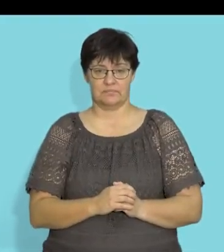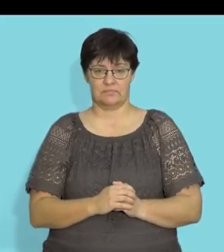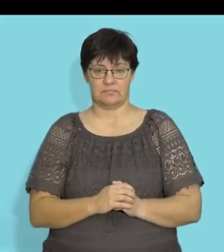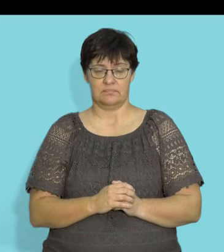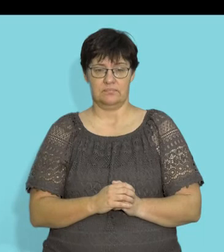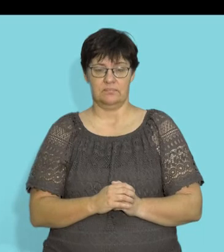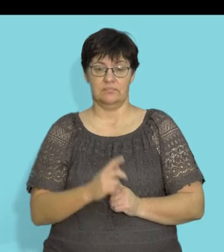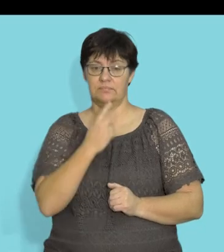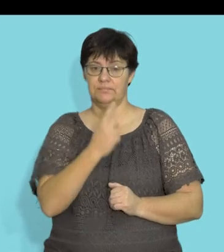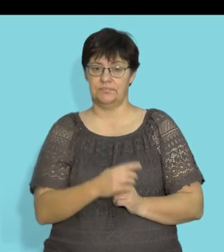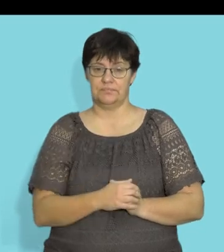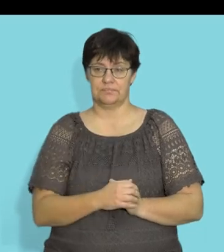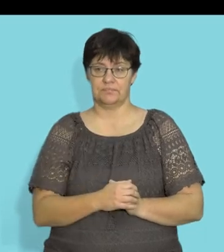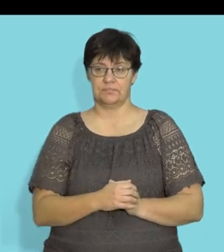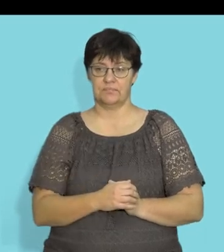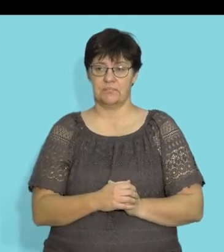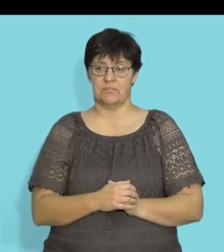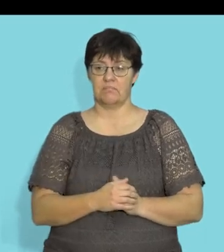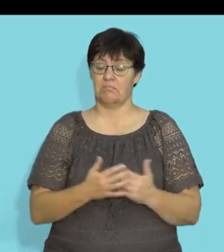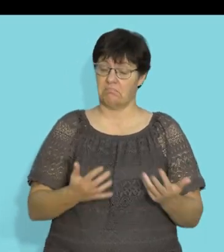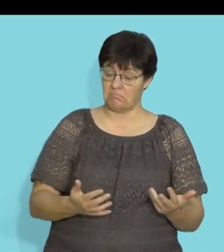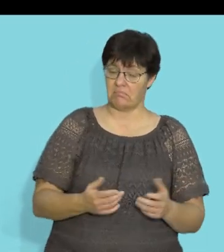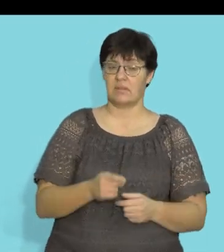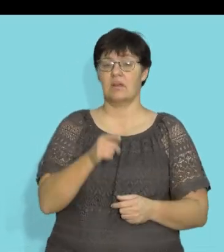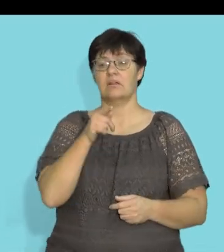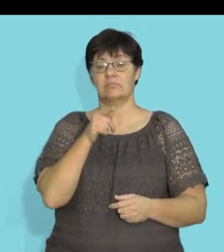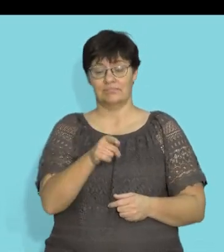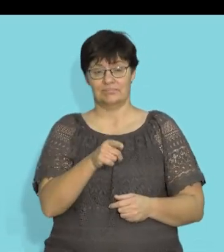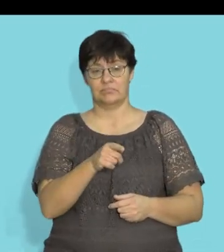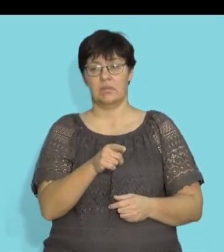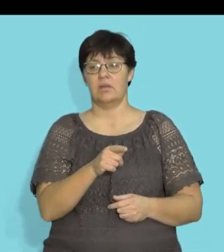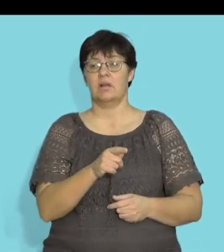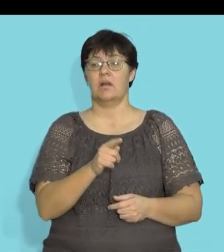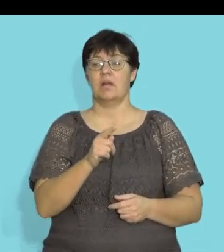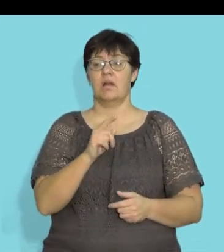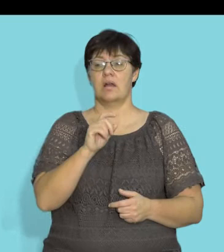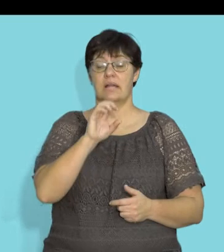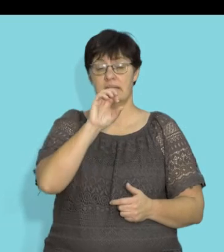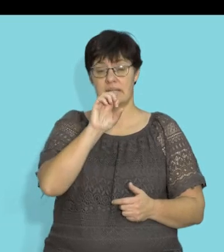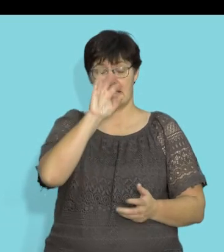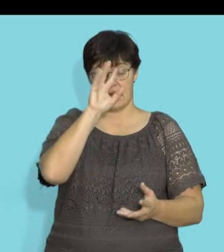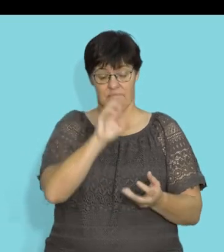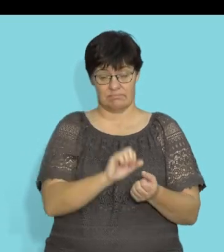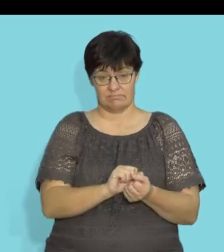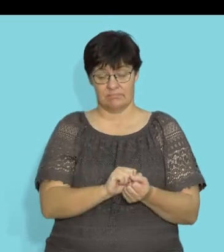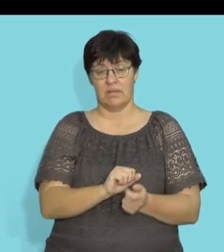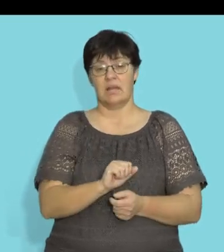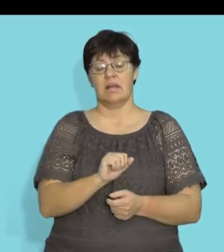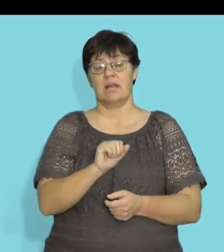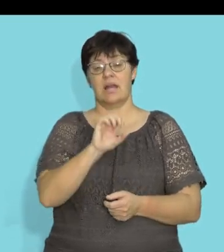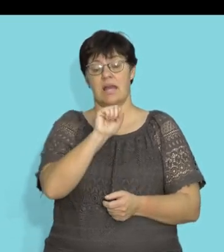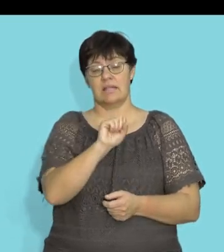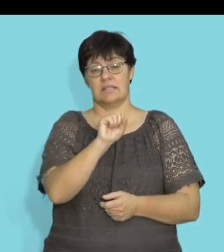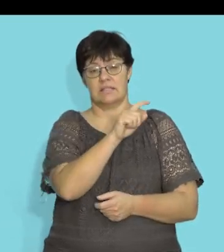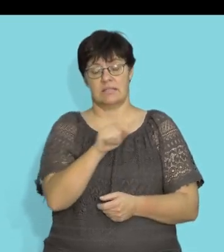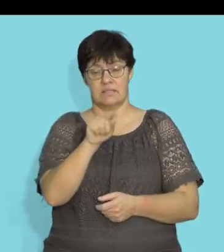So it says, hence, calculate the sum to infinity of the series